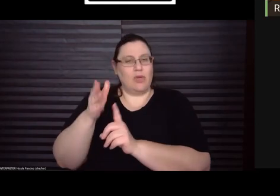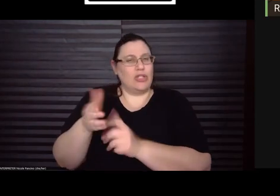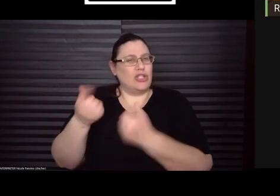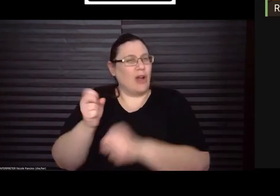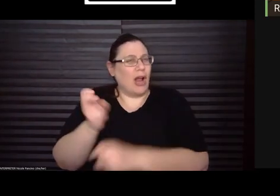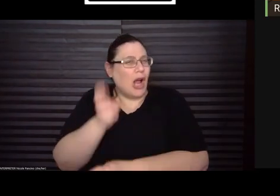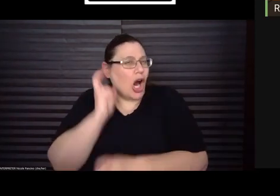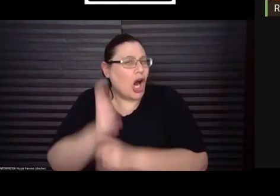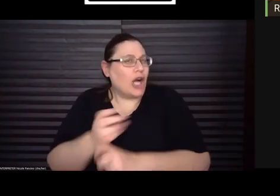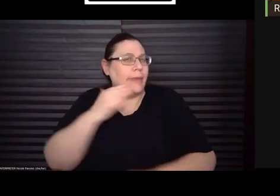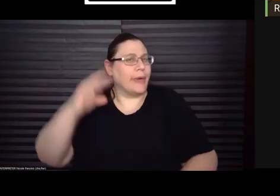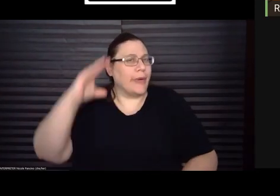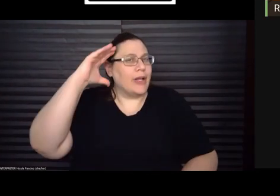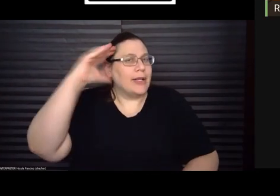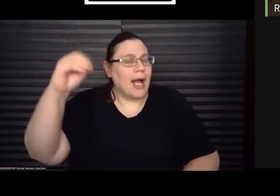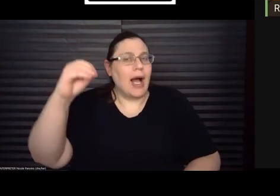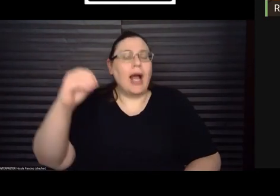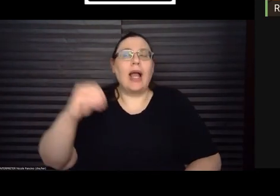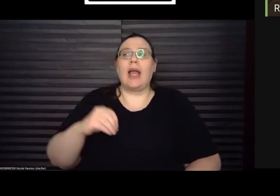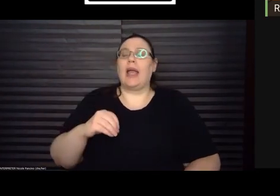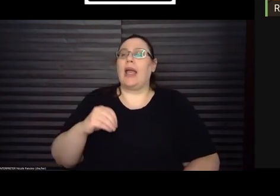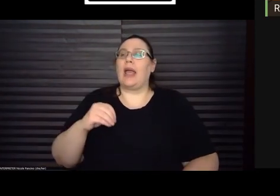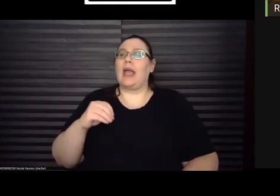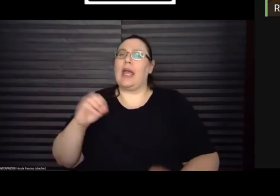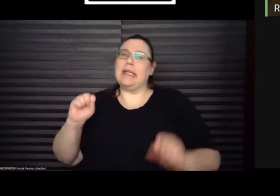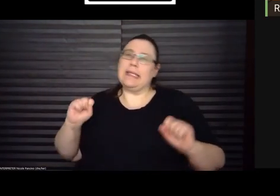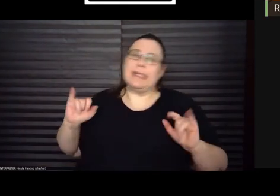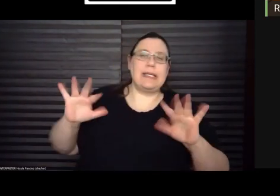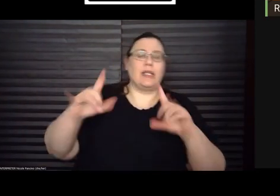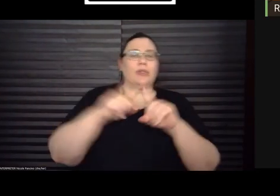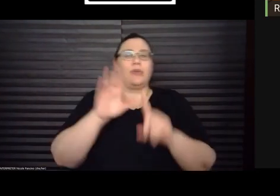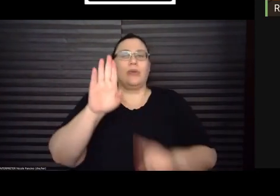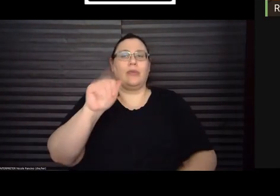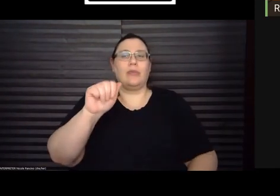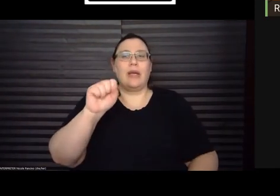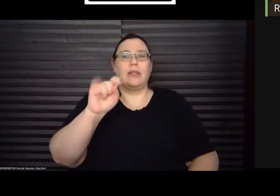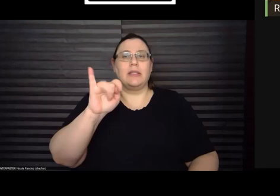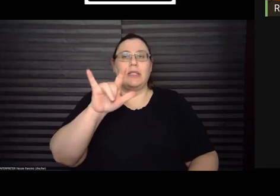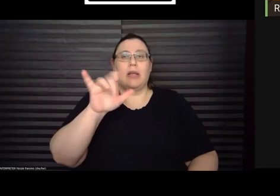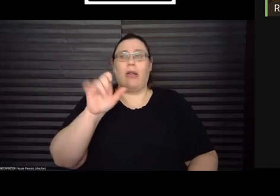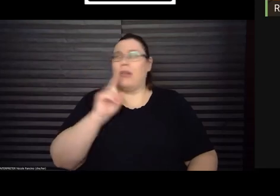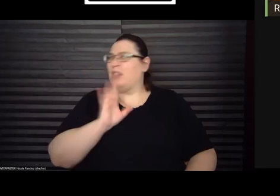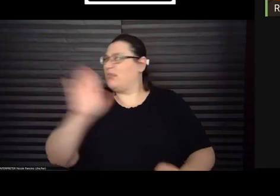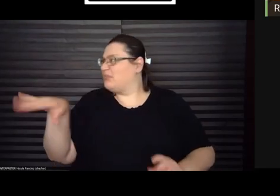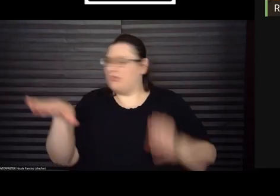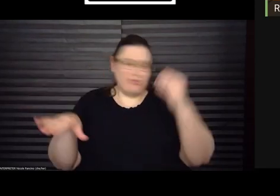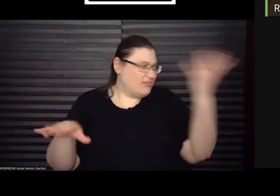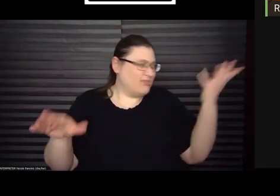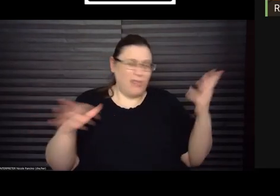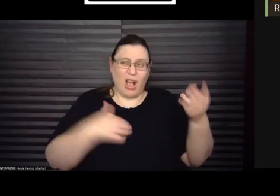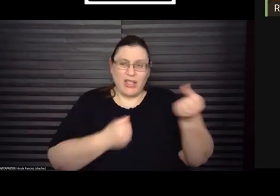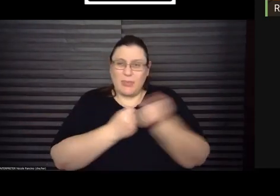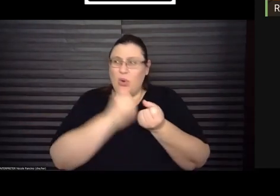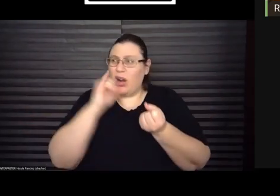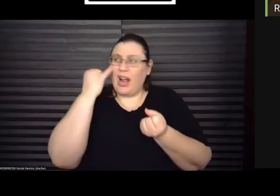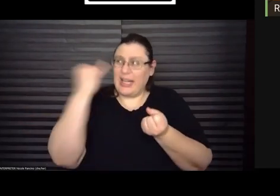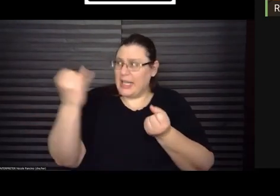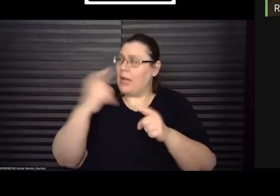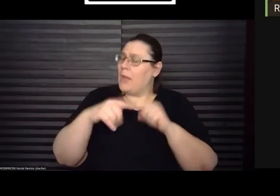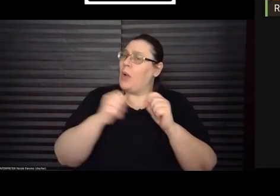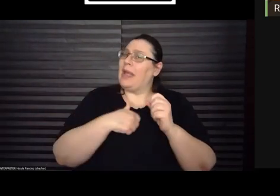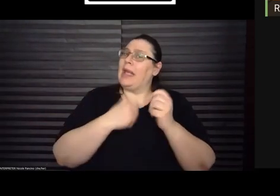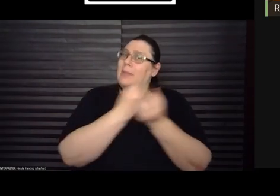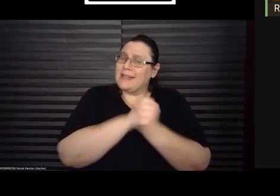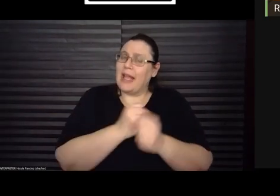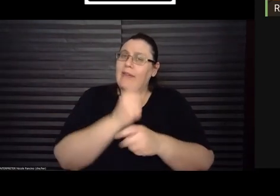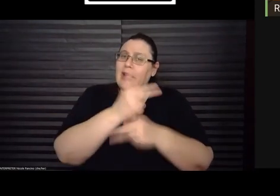and he's trying so hard to be a good guy. And when they kind of storm the Bastille, he's like, look, I'm totally for storming the Bastille, but we can take it down in a safe